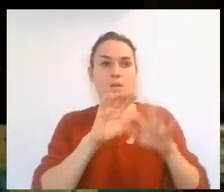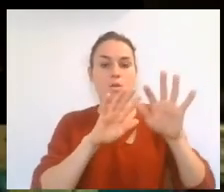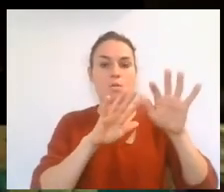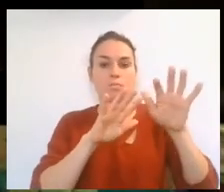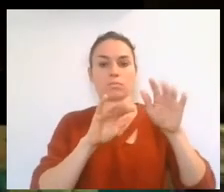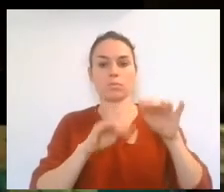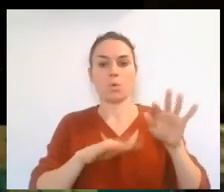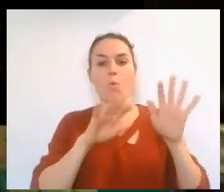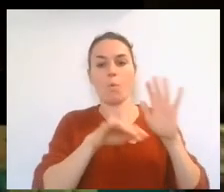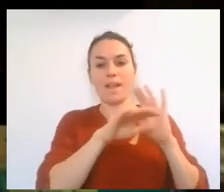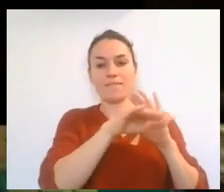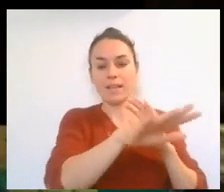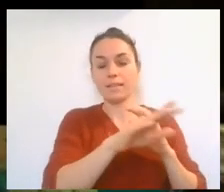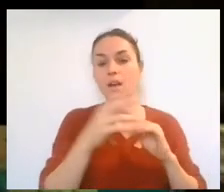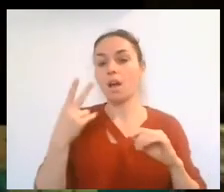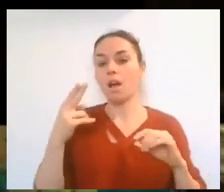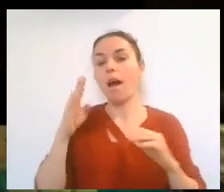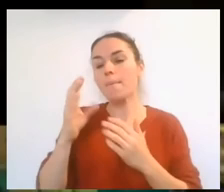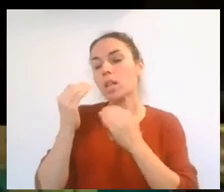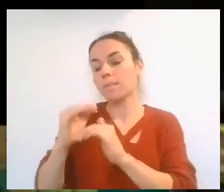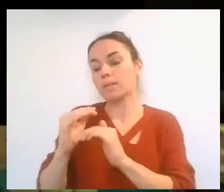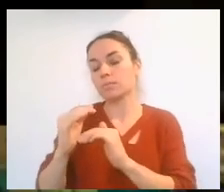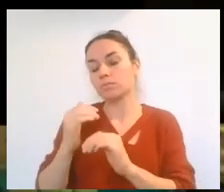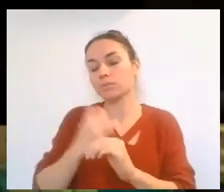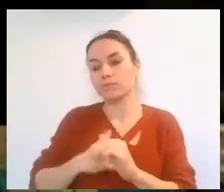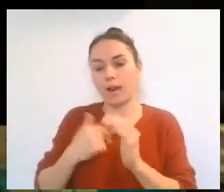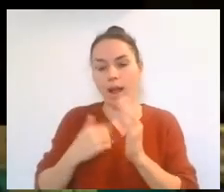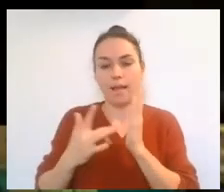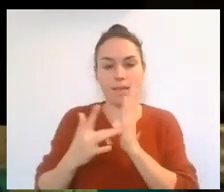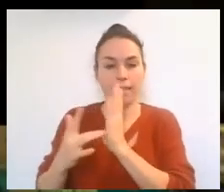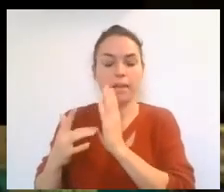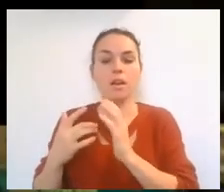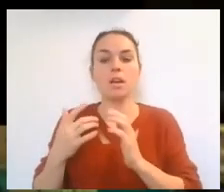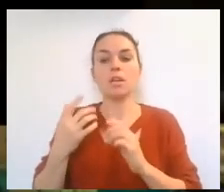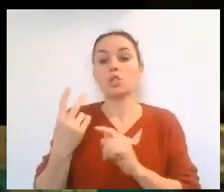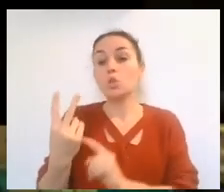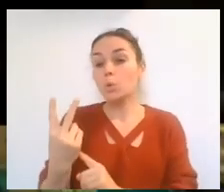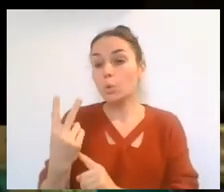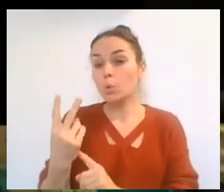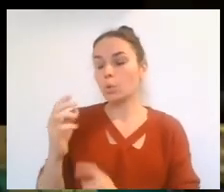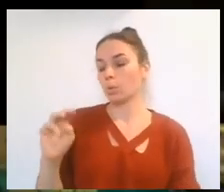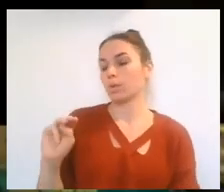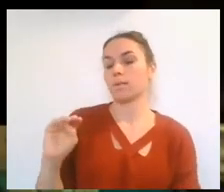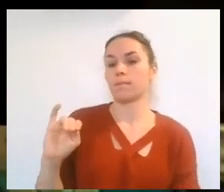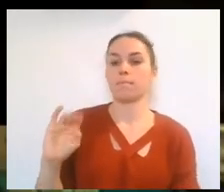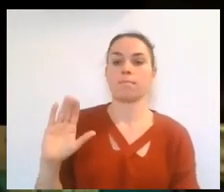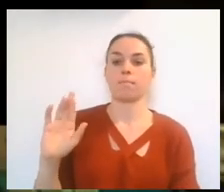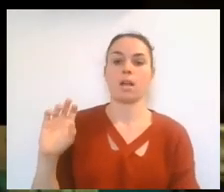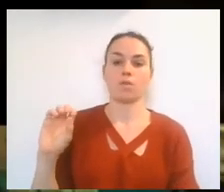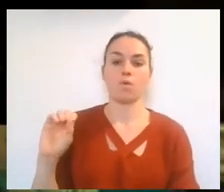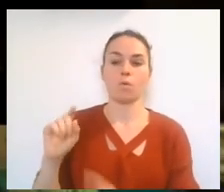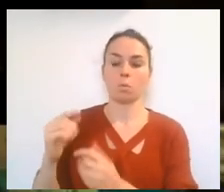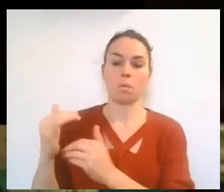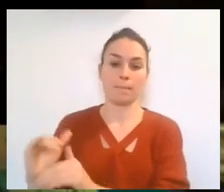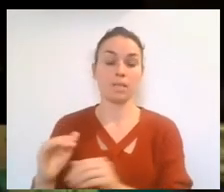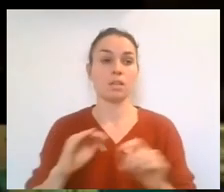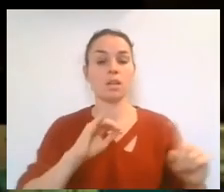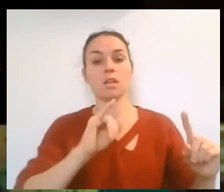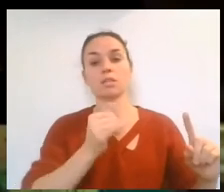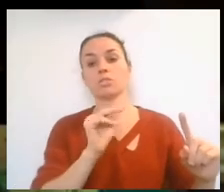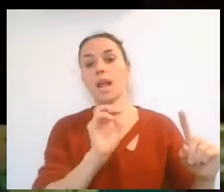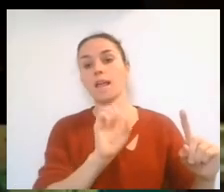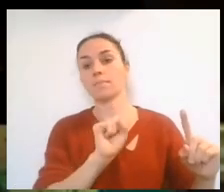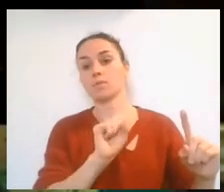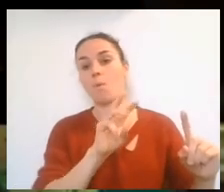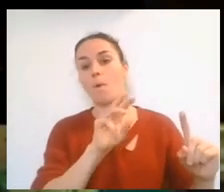2 microns. Sorry, I'm being a little technical here, but enough of you probably understand that. James Webb will be able to look out